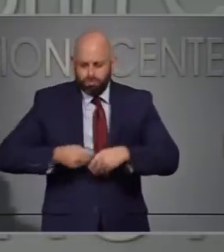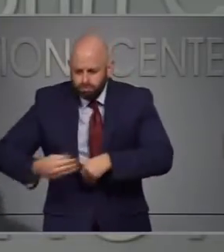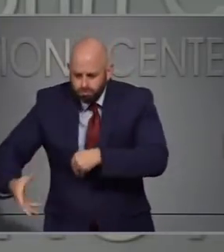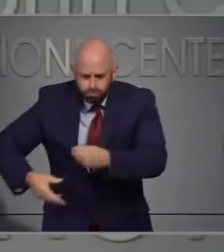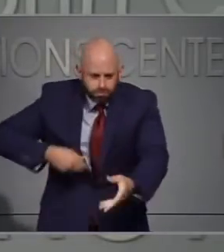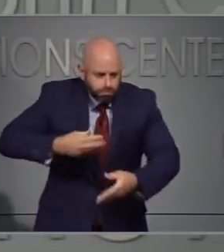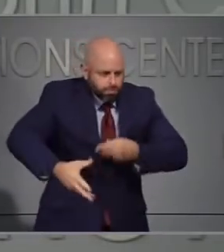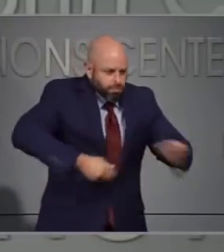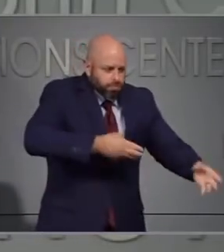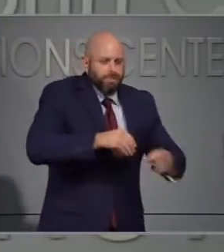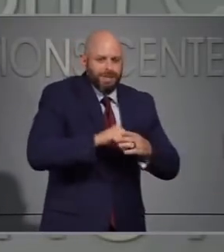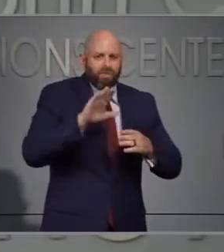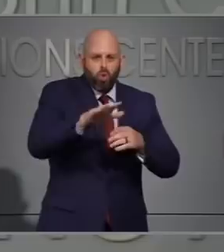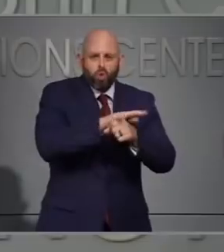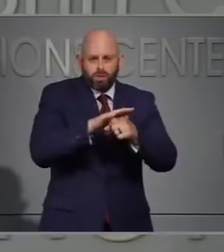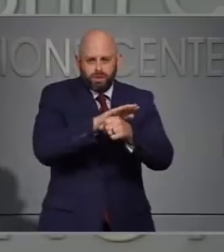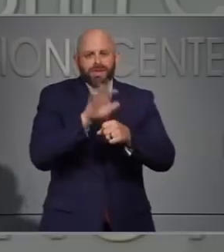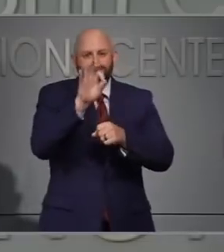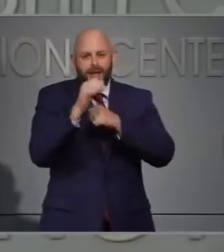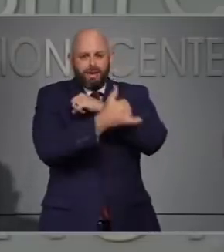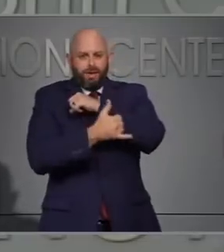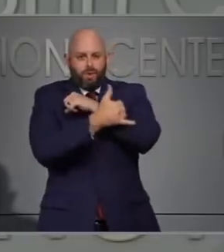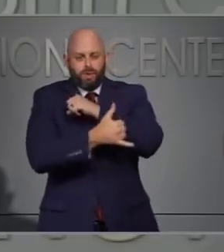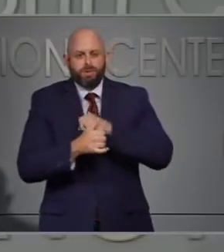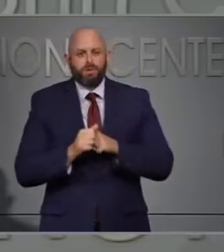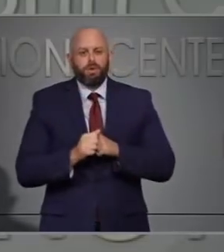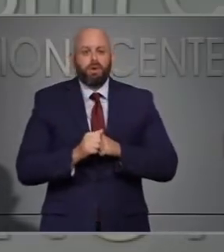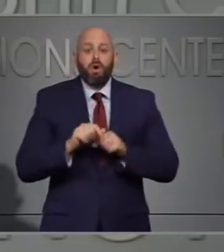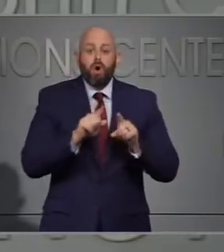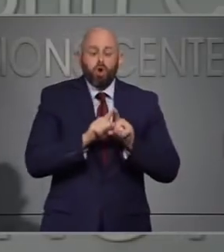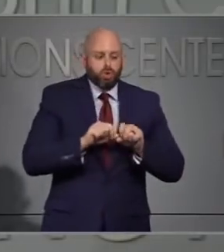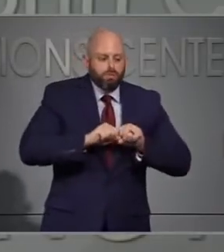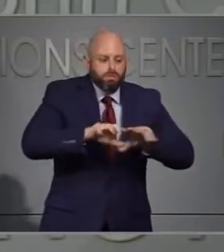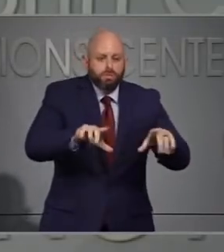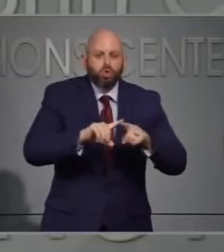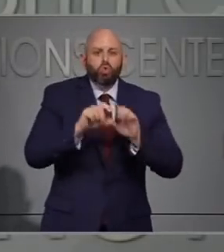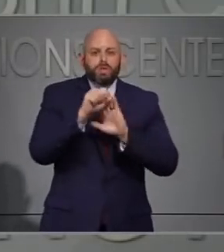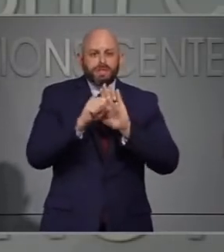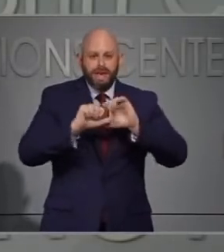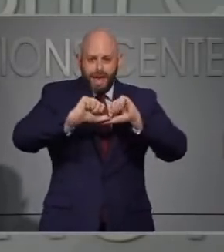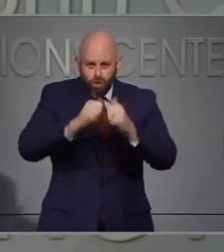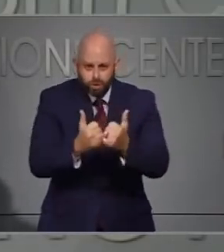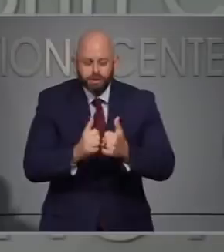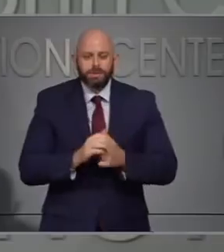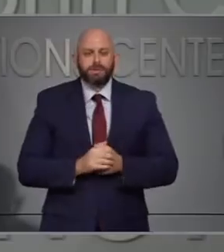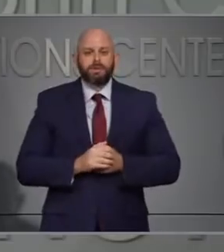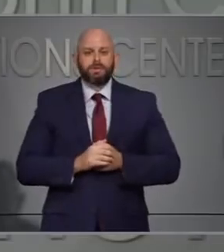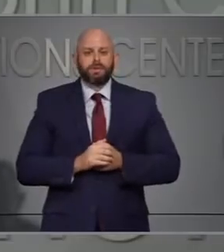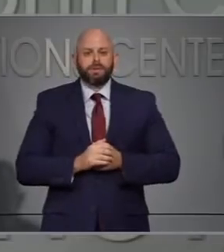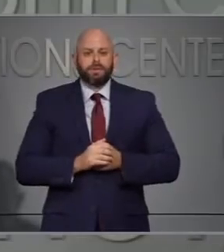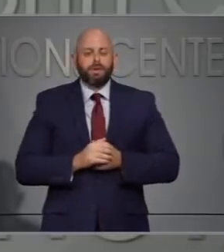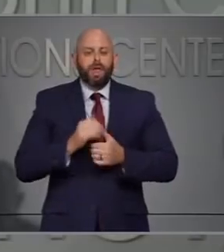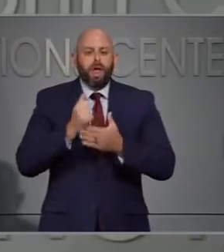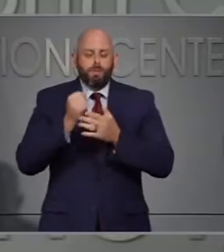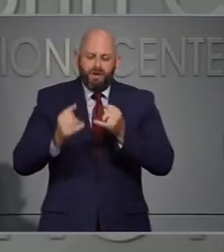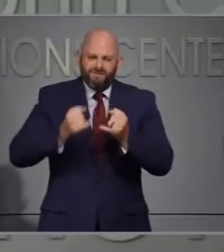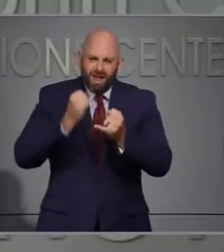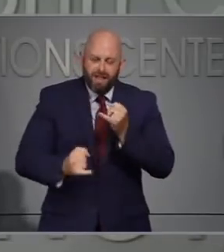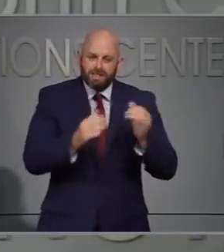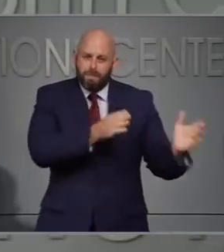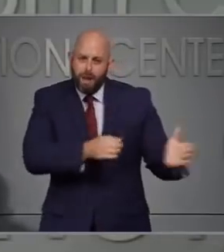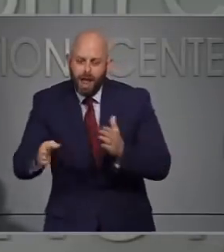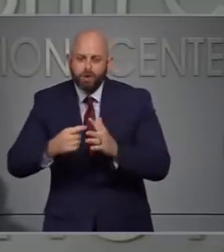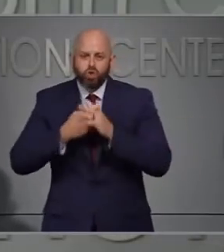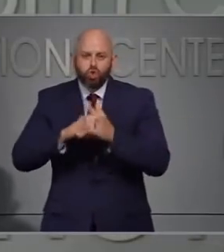COVID-19 cases. We are also sending supplies to state agencies and finalizing plans to start